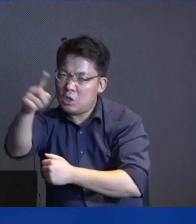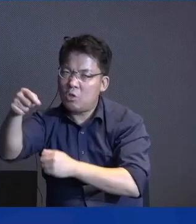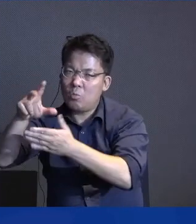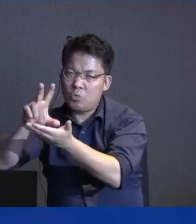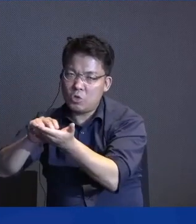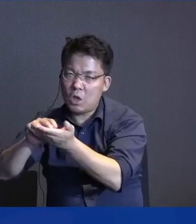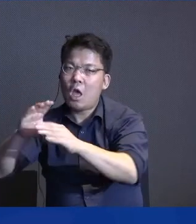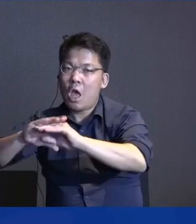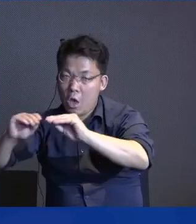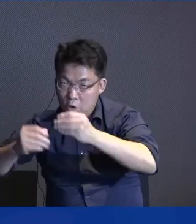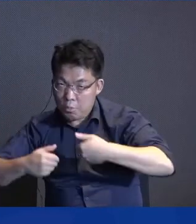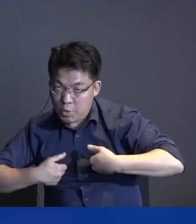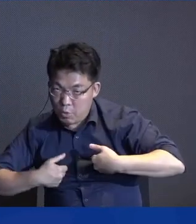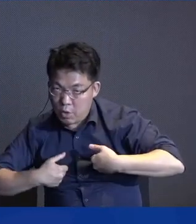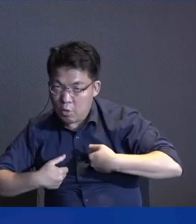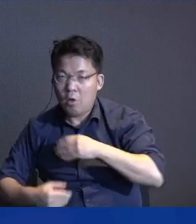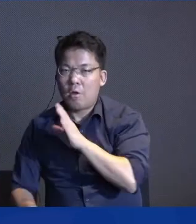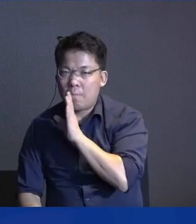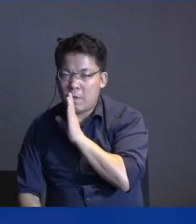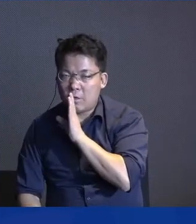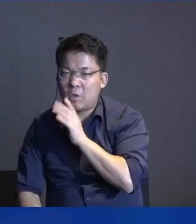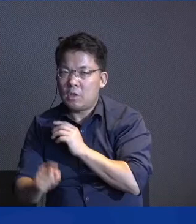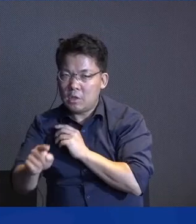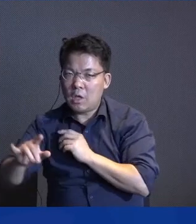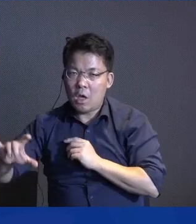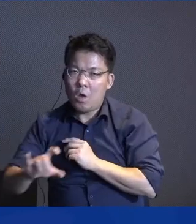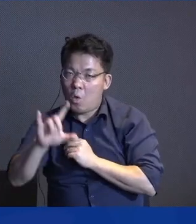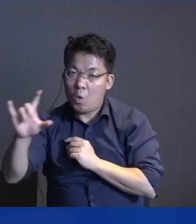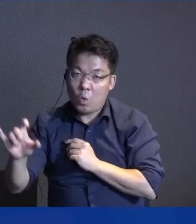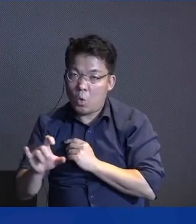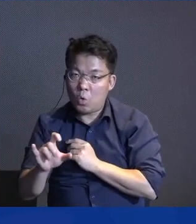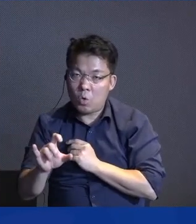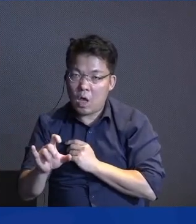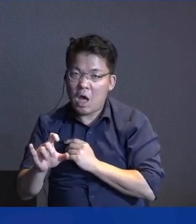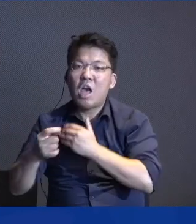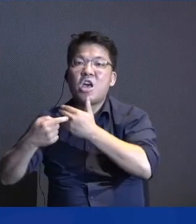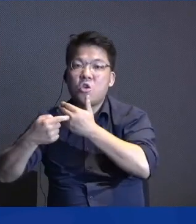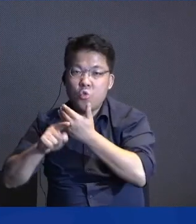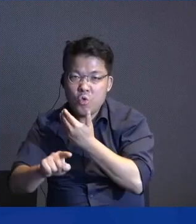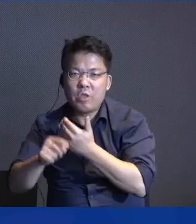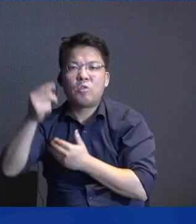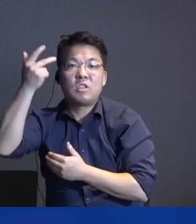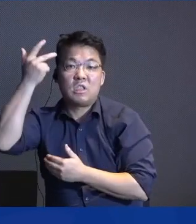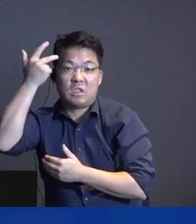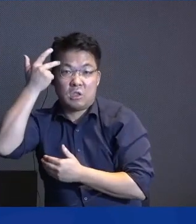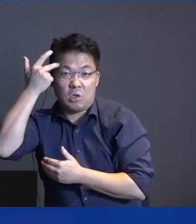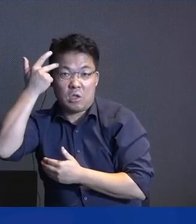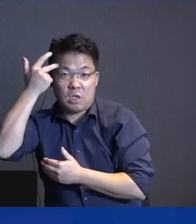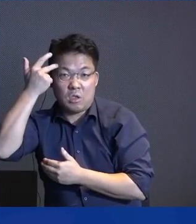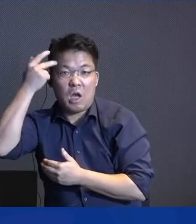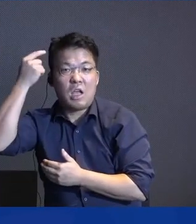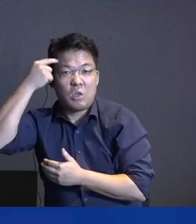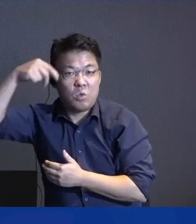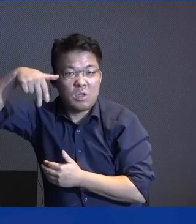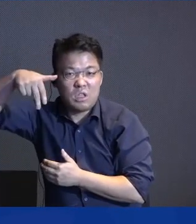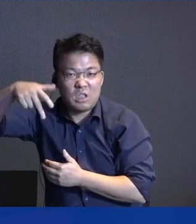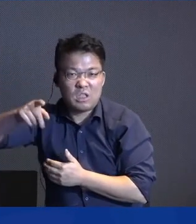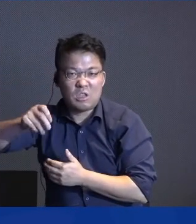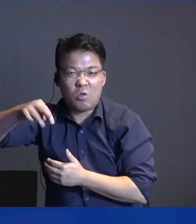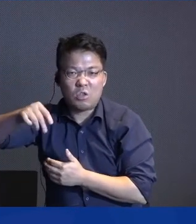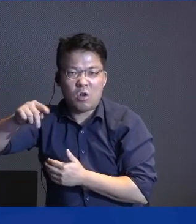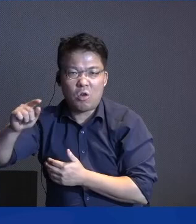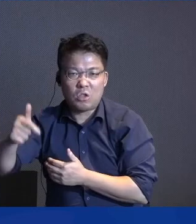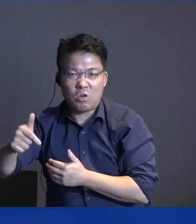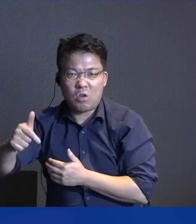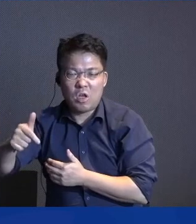as COVID issues, but also as a mental health and social isolation issues. So those things are